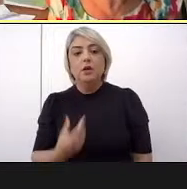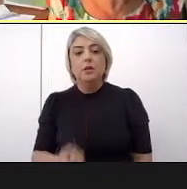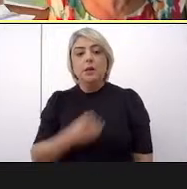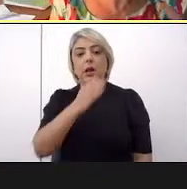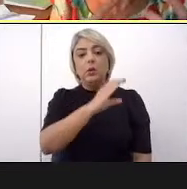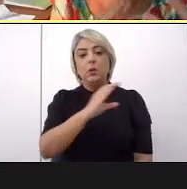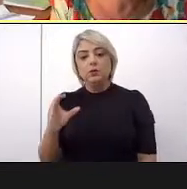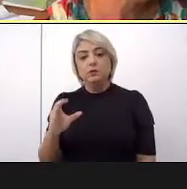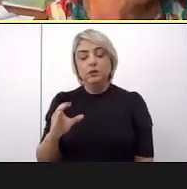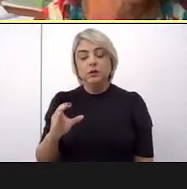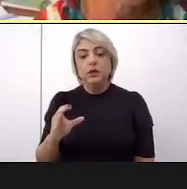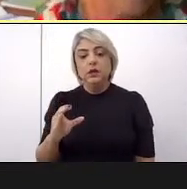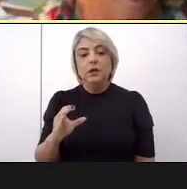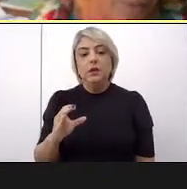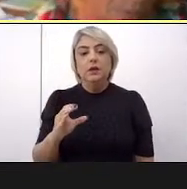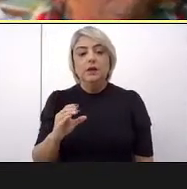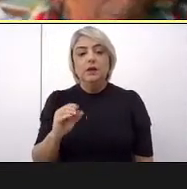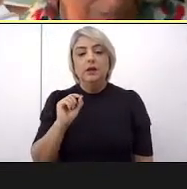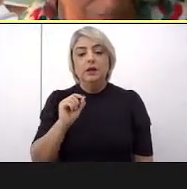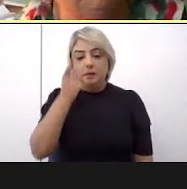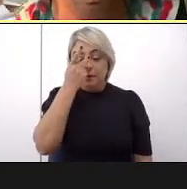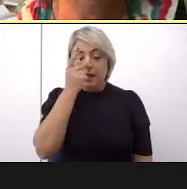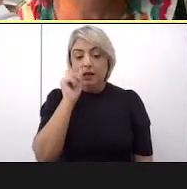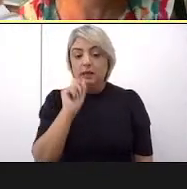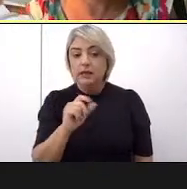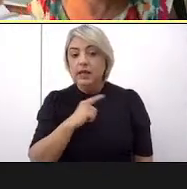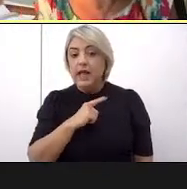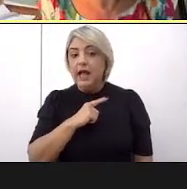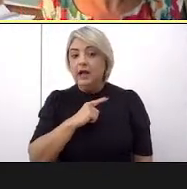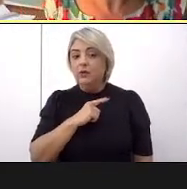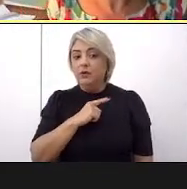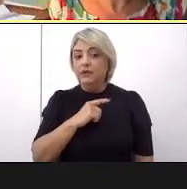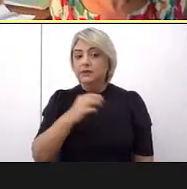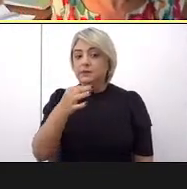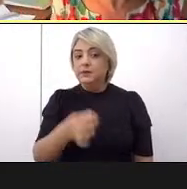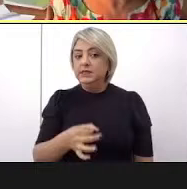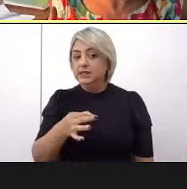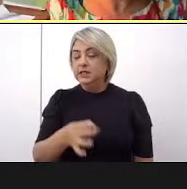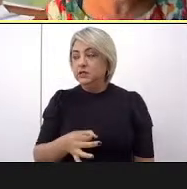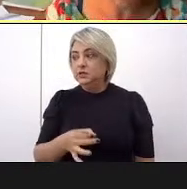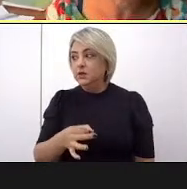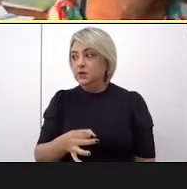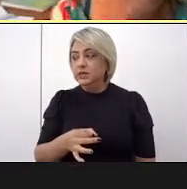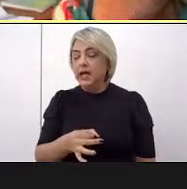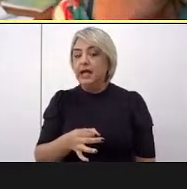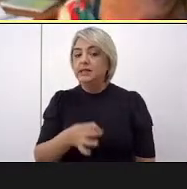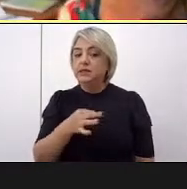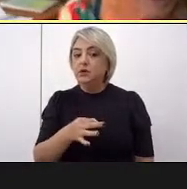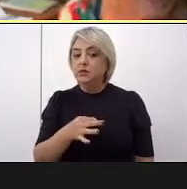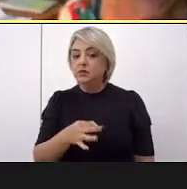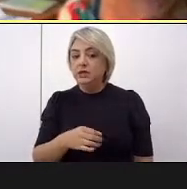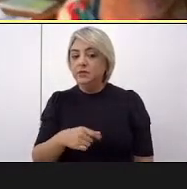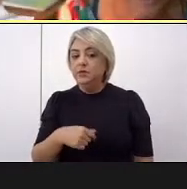and for them to be sure that these are the different products than the one proposed by the mainstream and hegemonic actors. And this is a